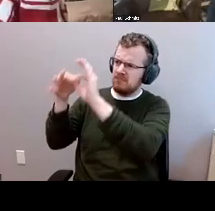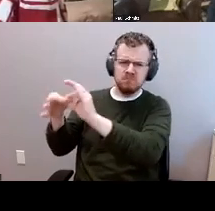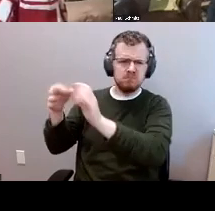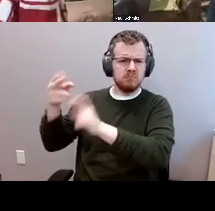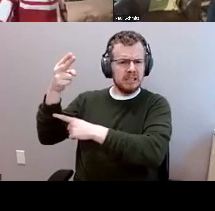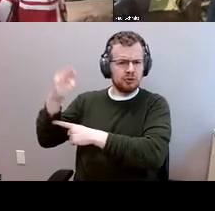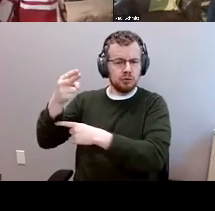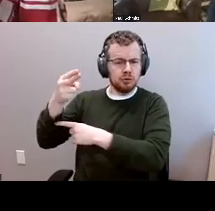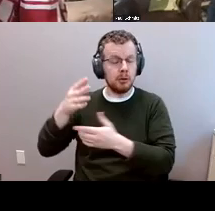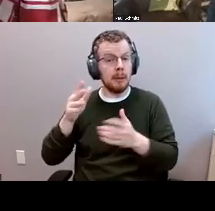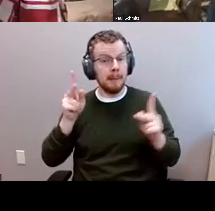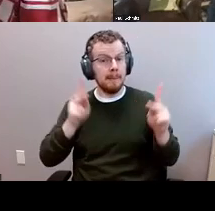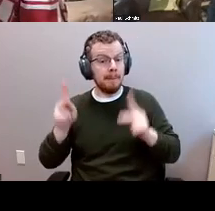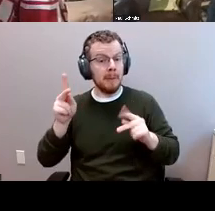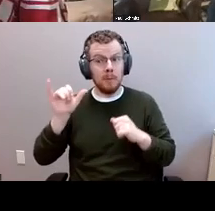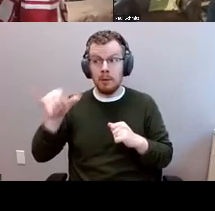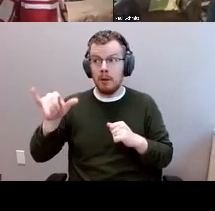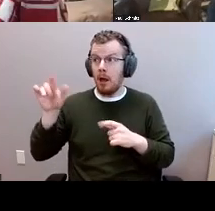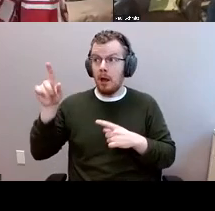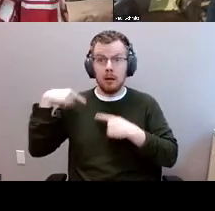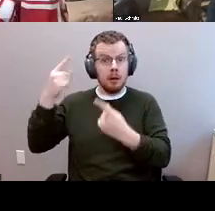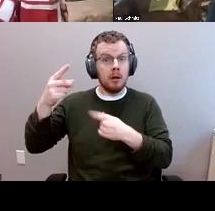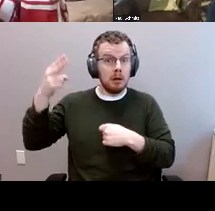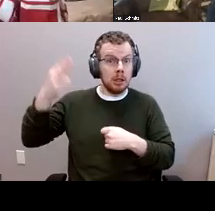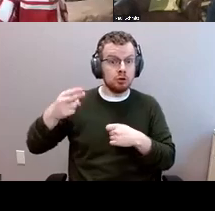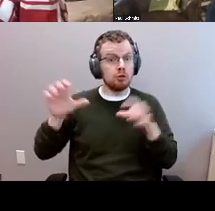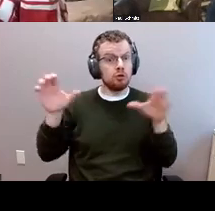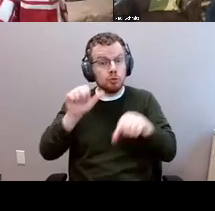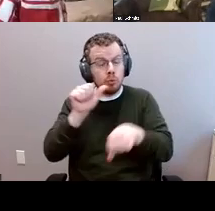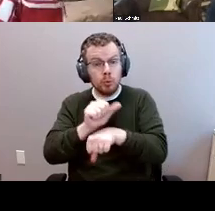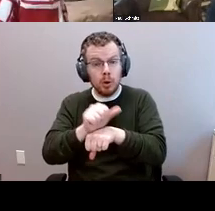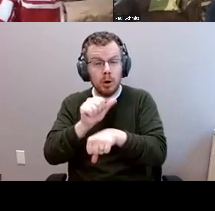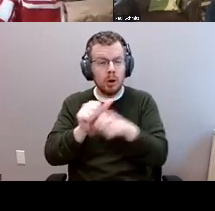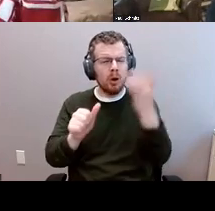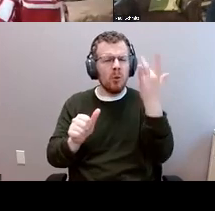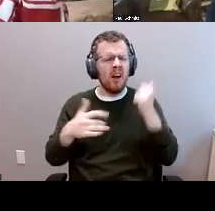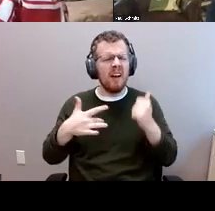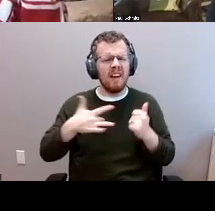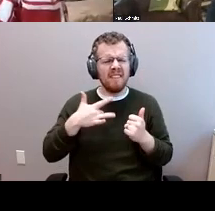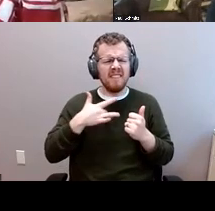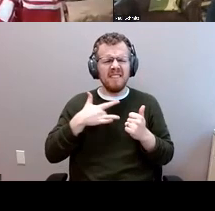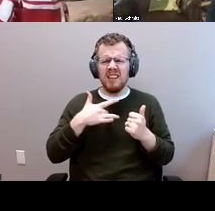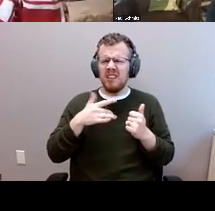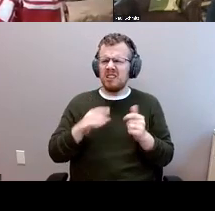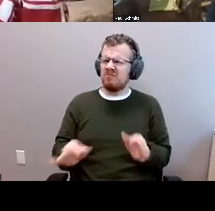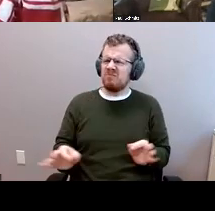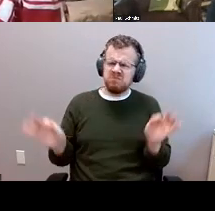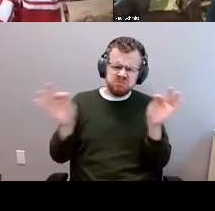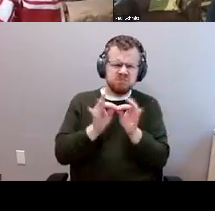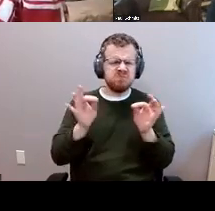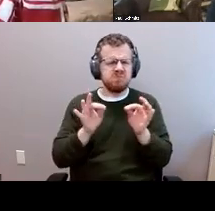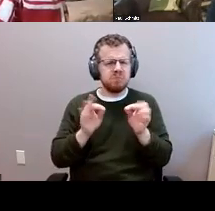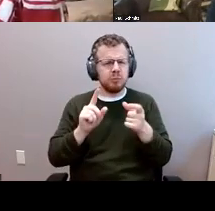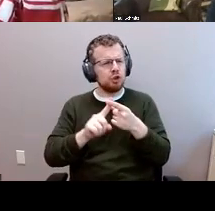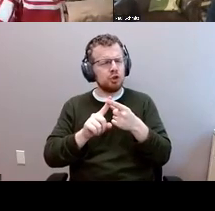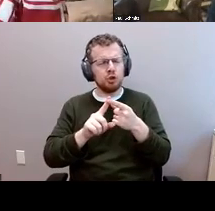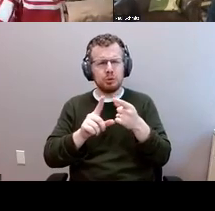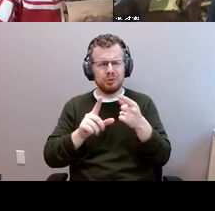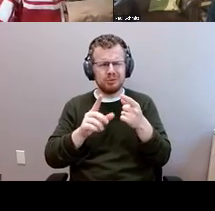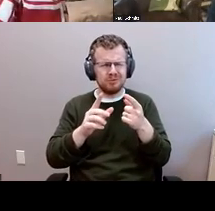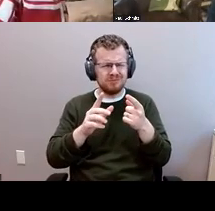who have historically been doing this work, because what feels really important to pull out, to be really clear about in